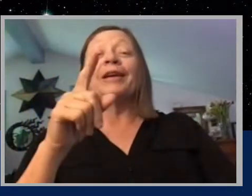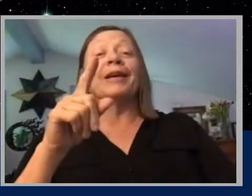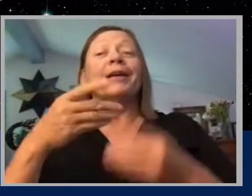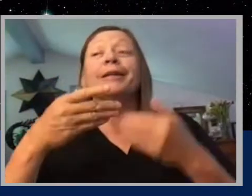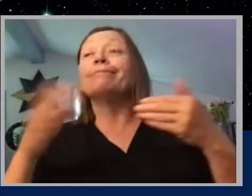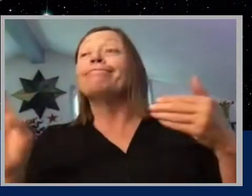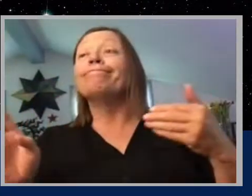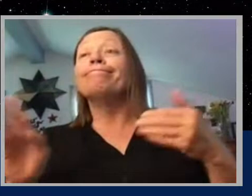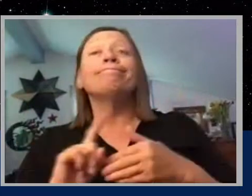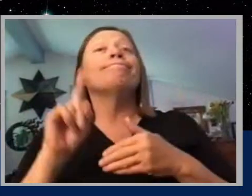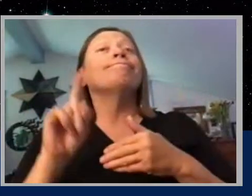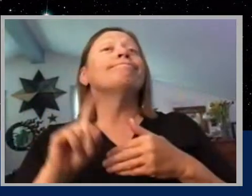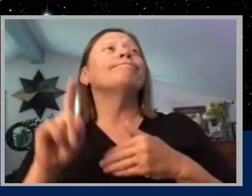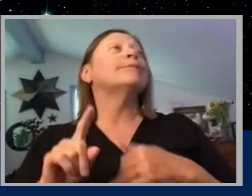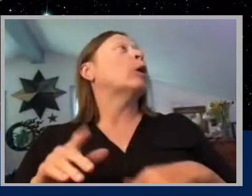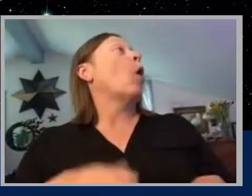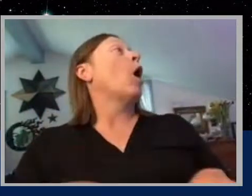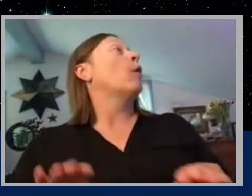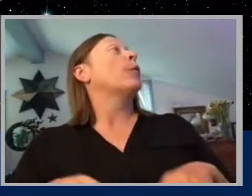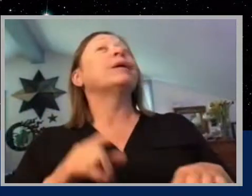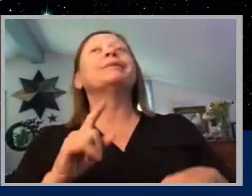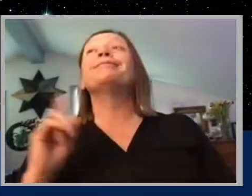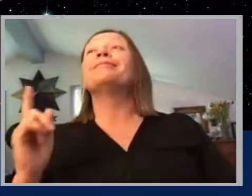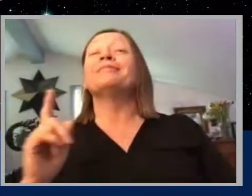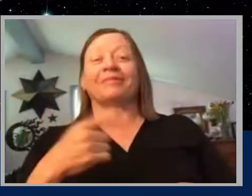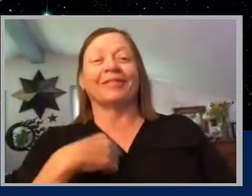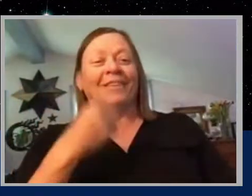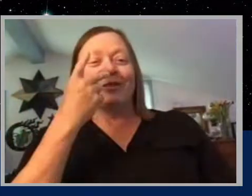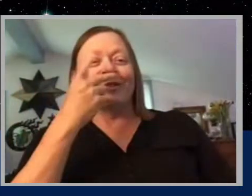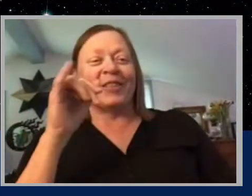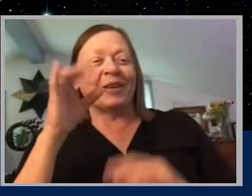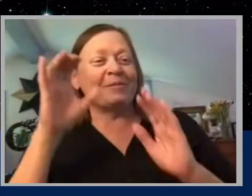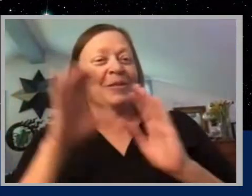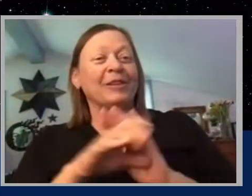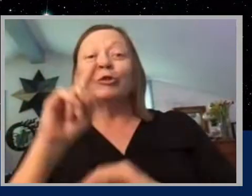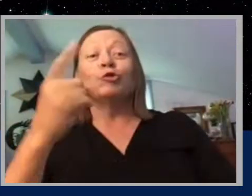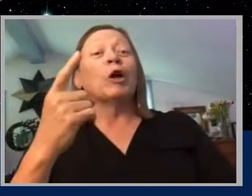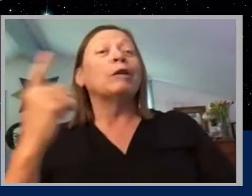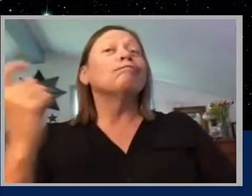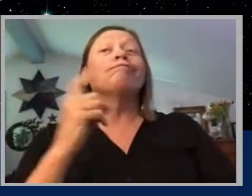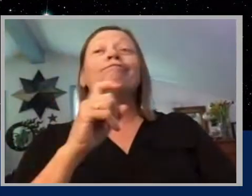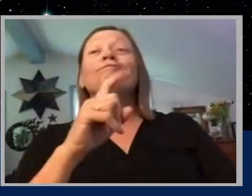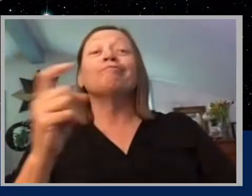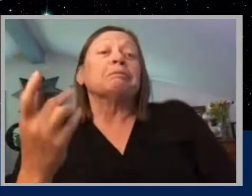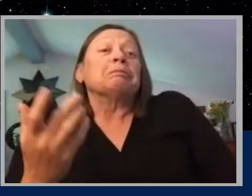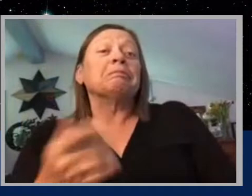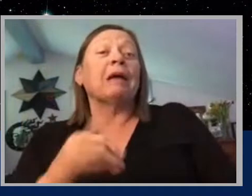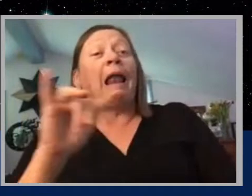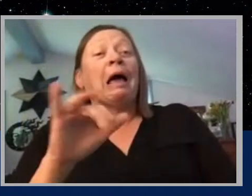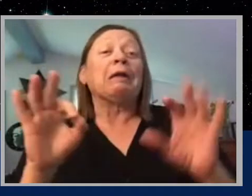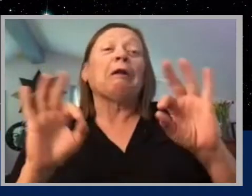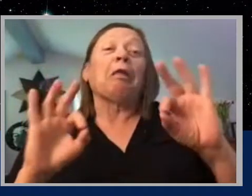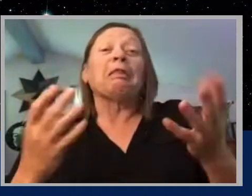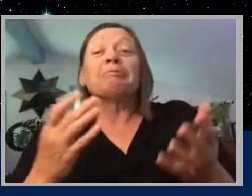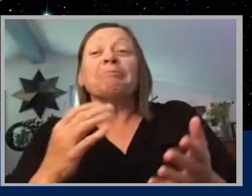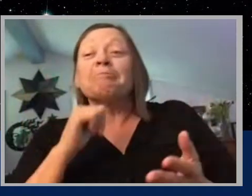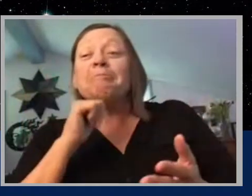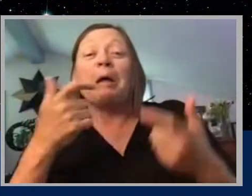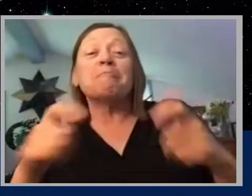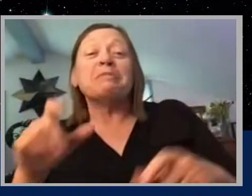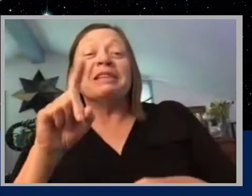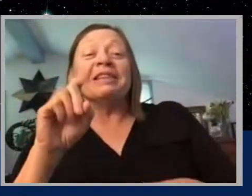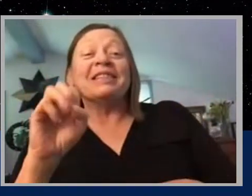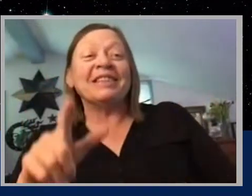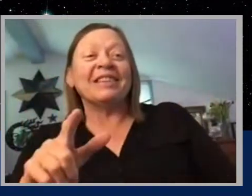I think I actually have a picture of that I gave you, Dust. But he's just walking around like it's no big deal. I think actually there was another picture